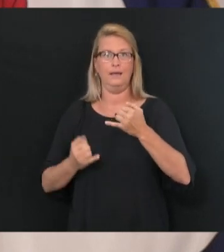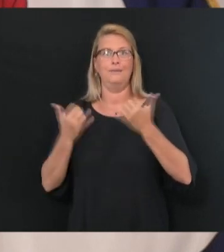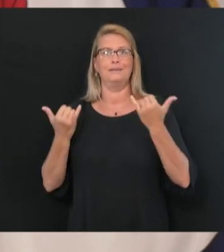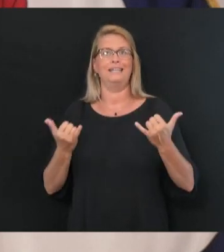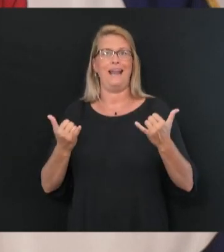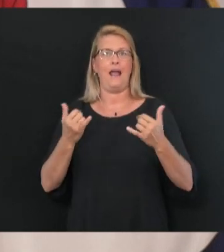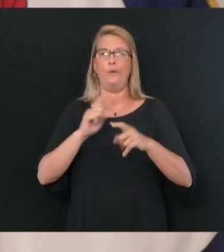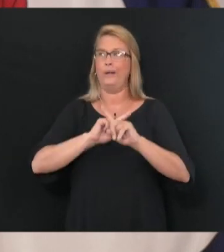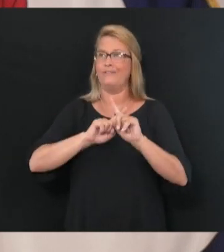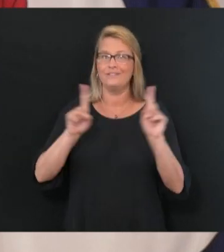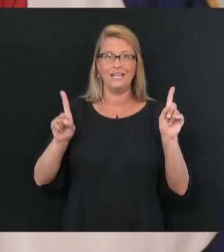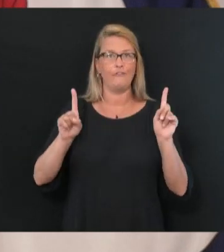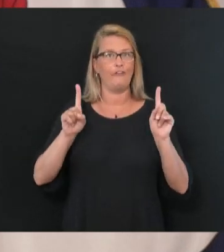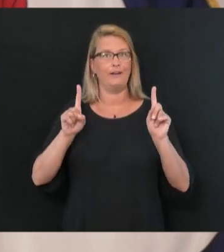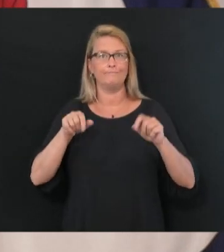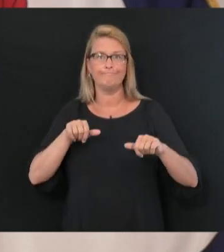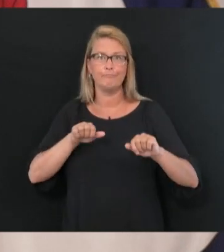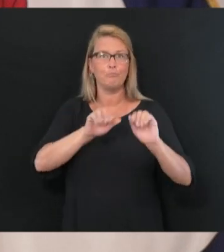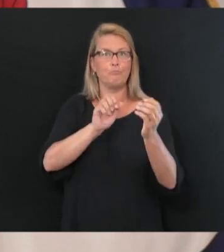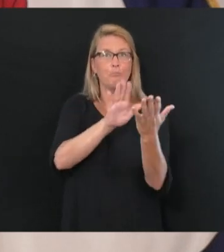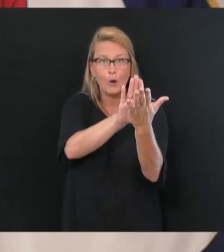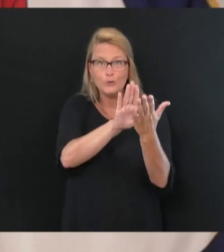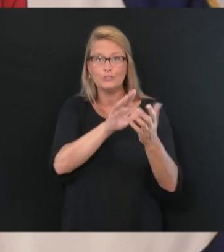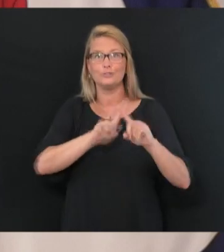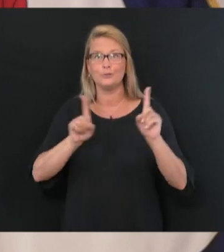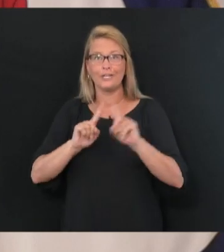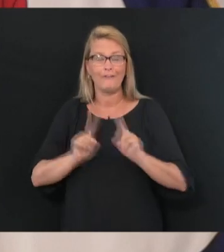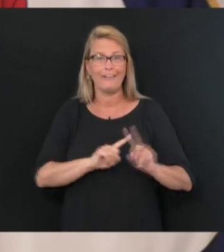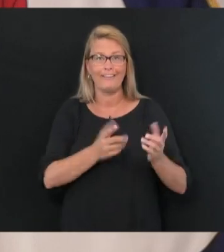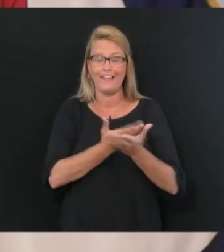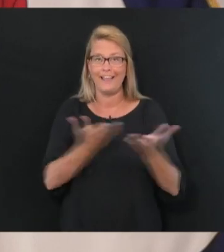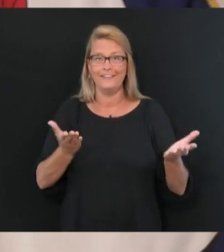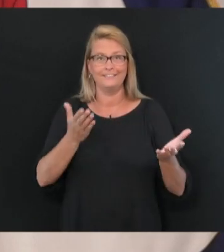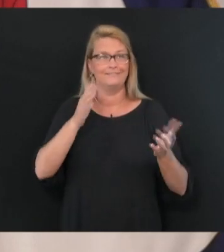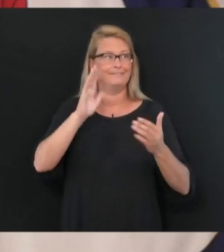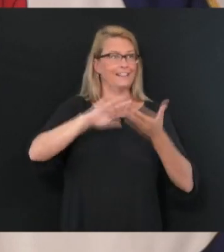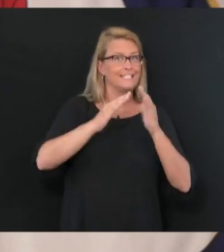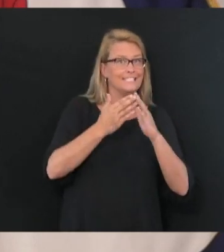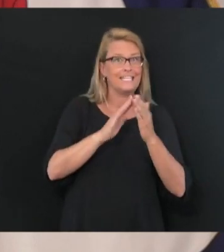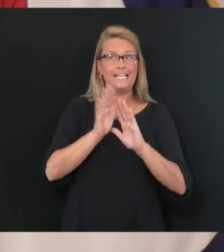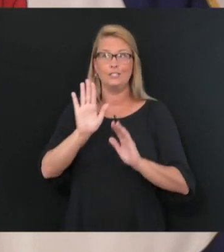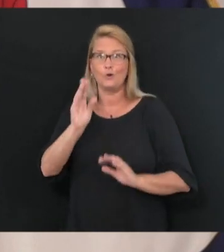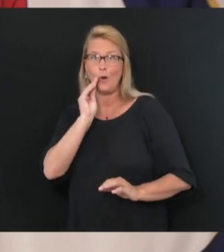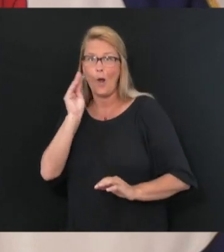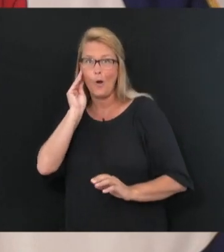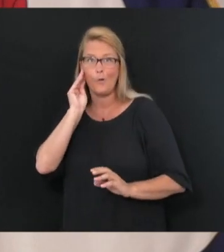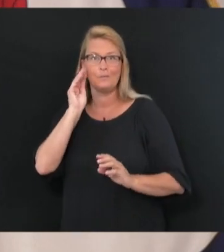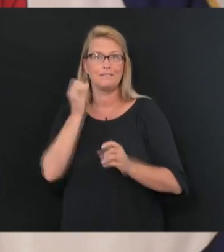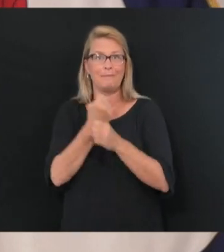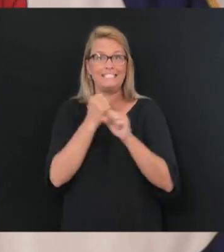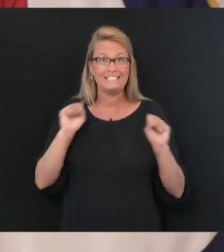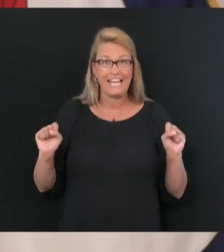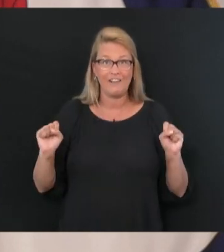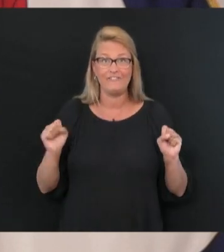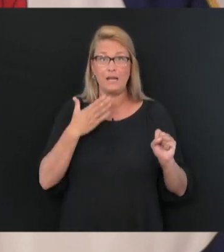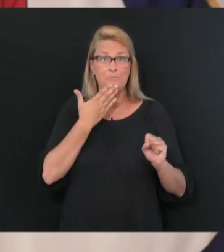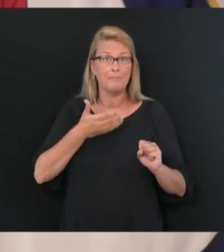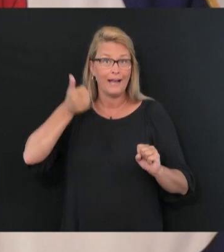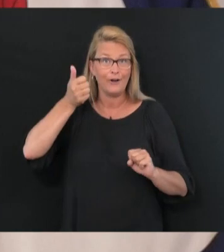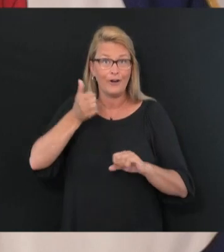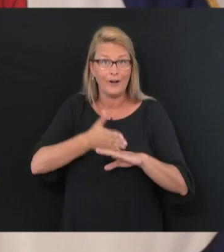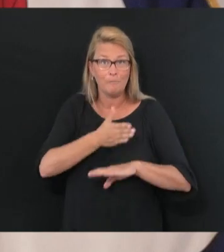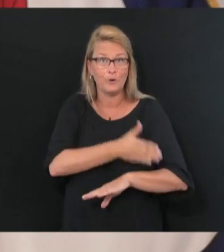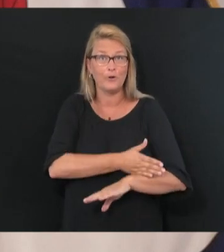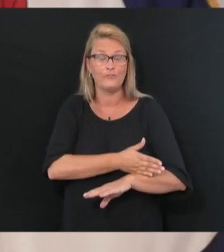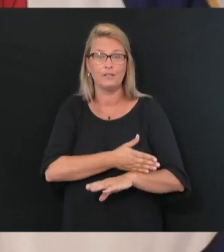doing, within our communities and within our cities and homes to make us safer and better. We still lost 160 great